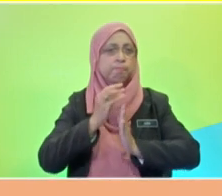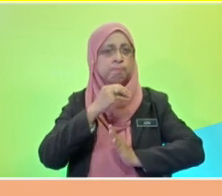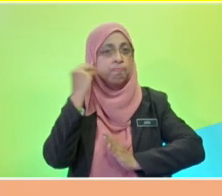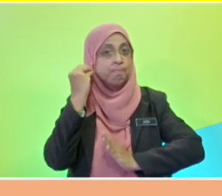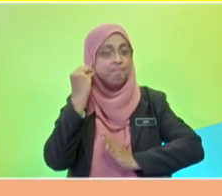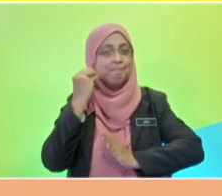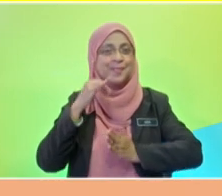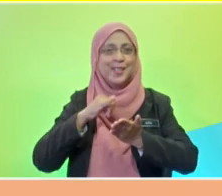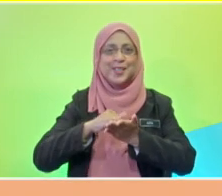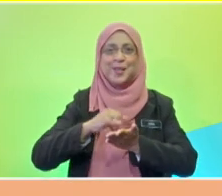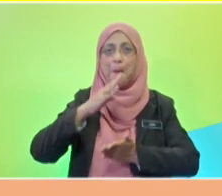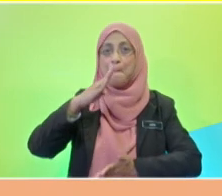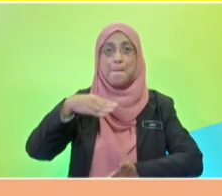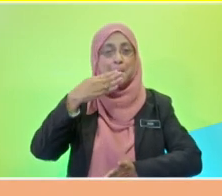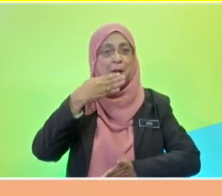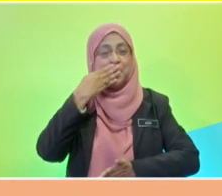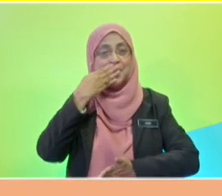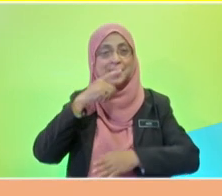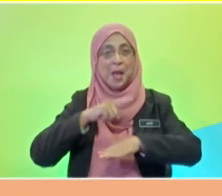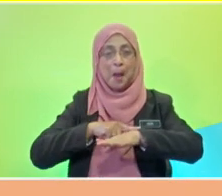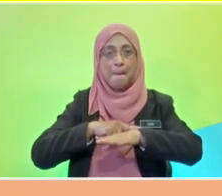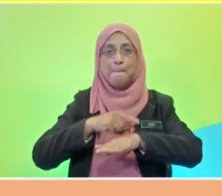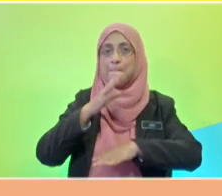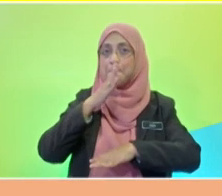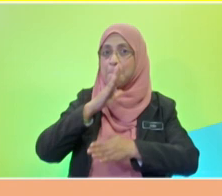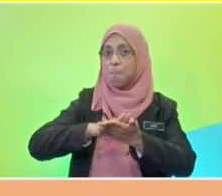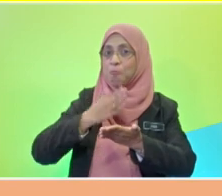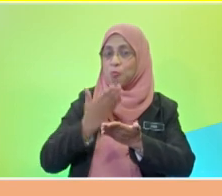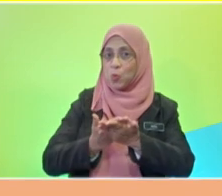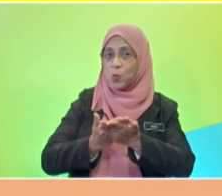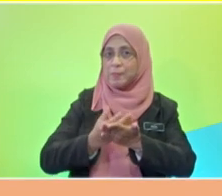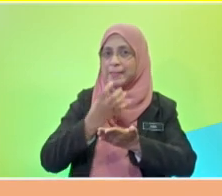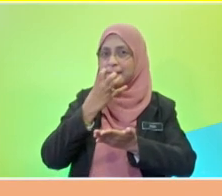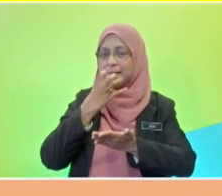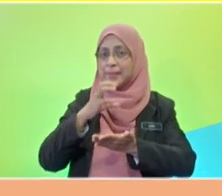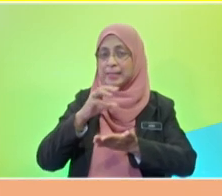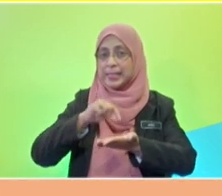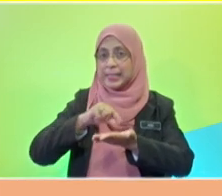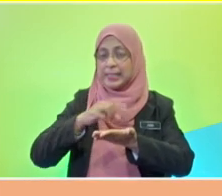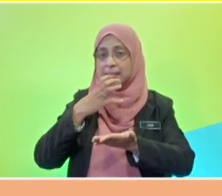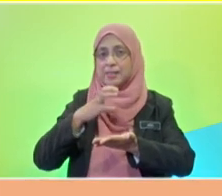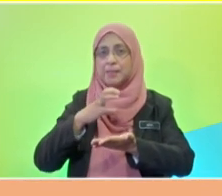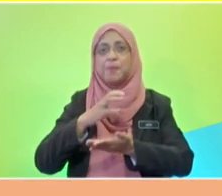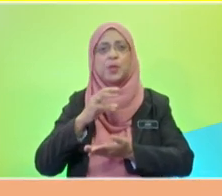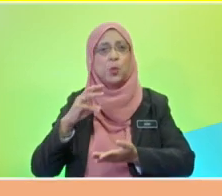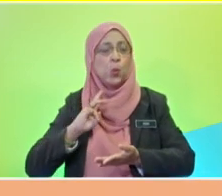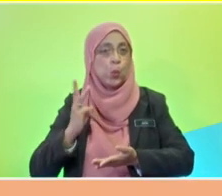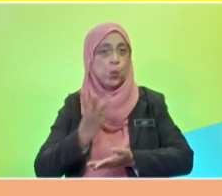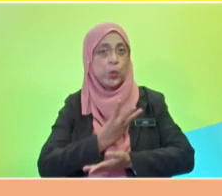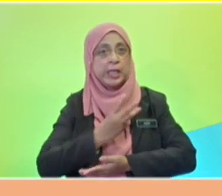time. Mom cooks chicken curry, thosai and idli. We eat our breakfast.